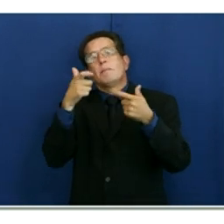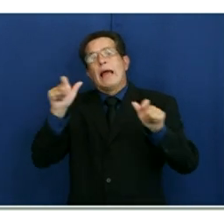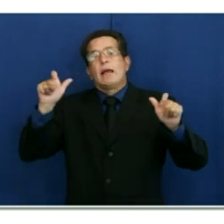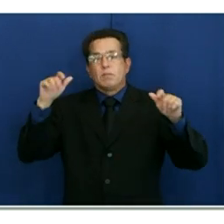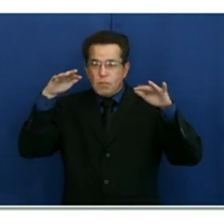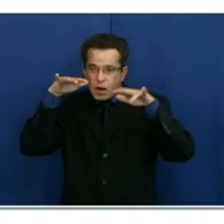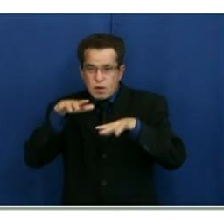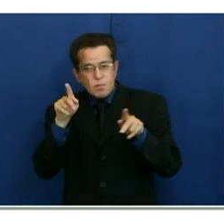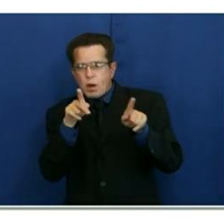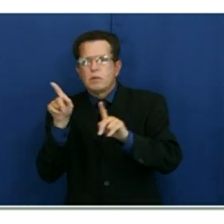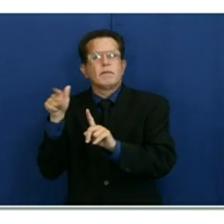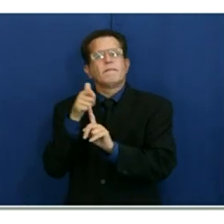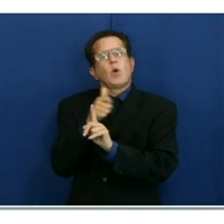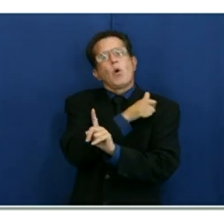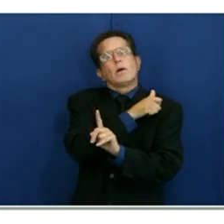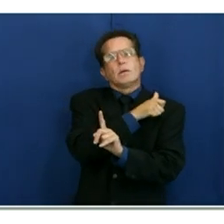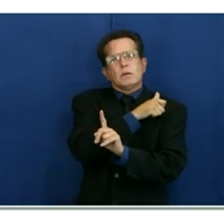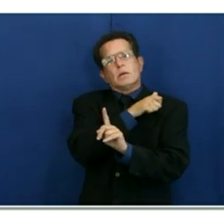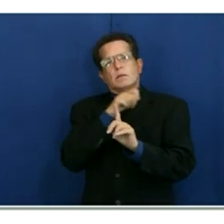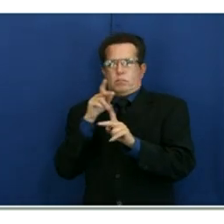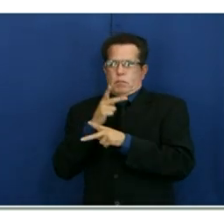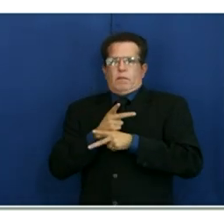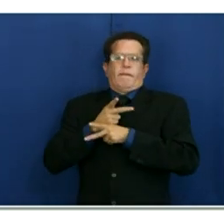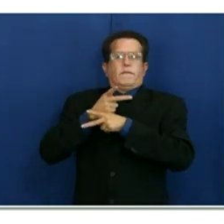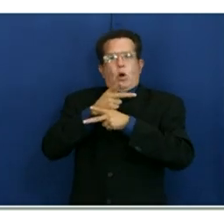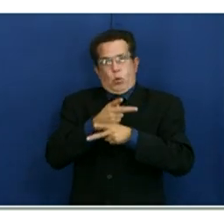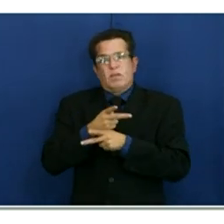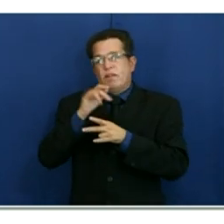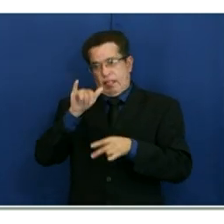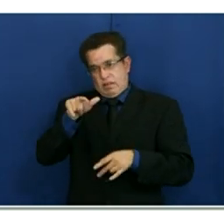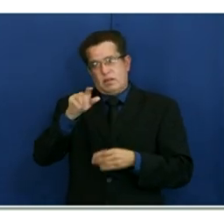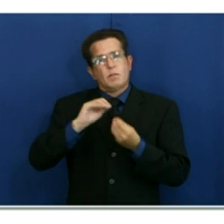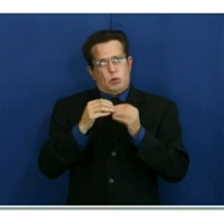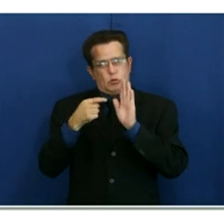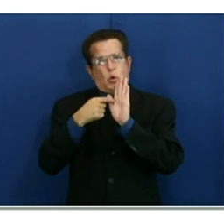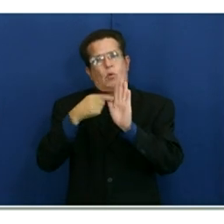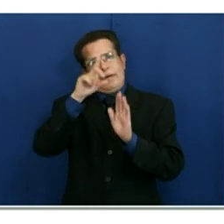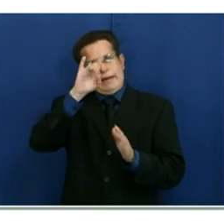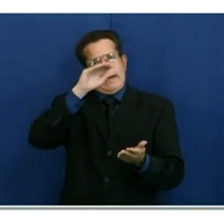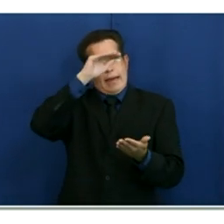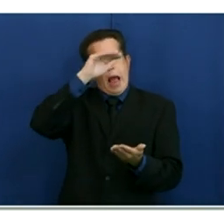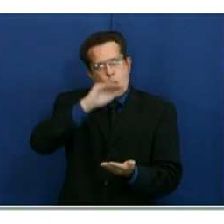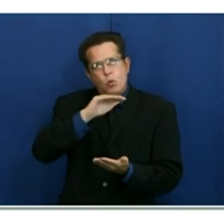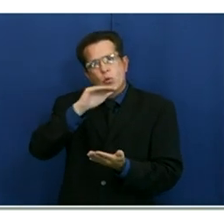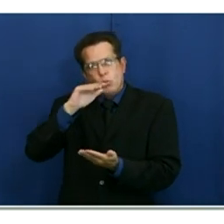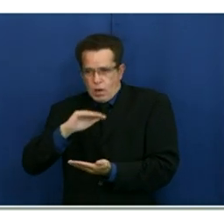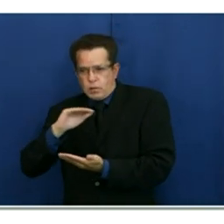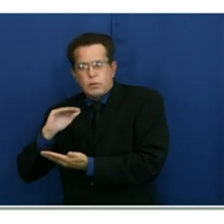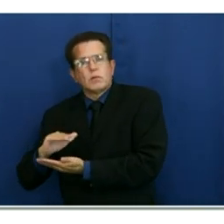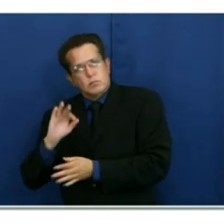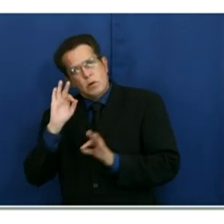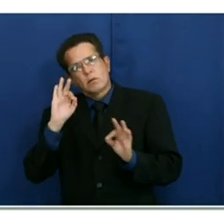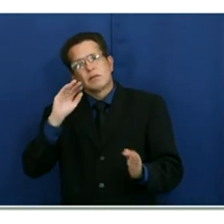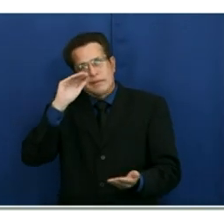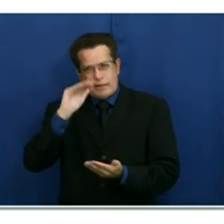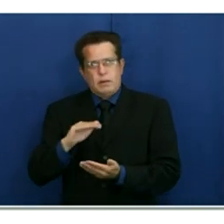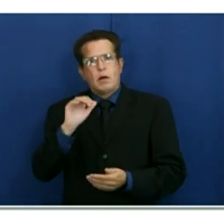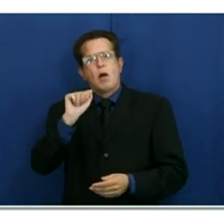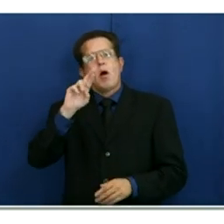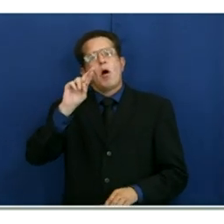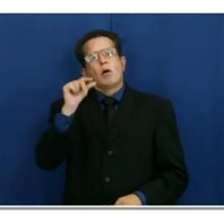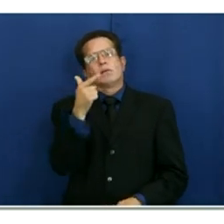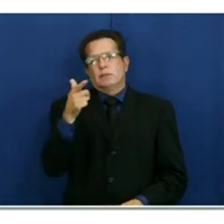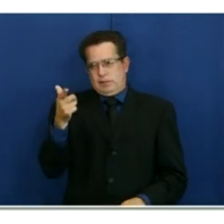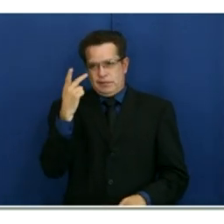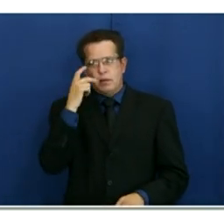crowds or gatherings. Those numbers did come down. And then in the middle of August, they started